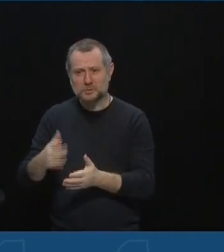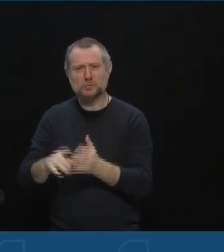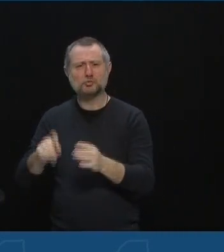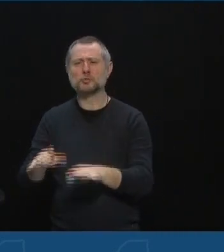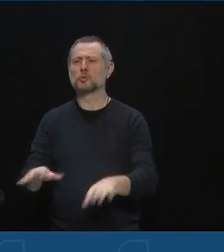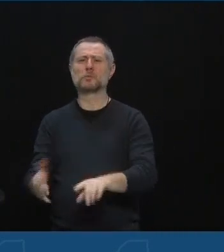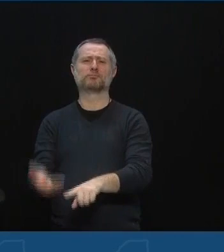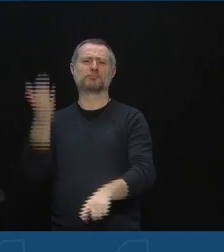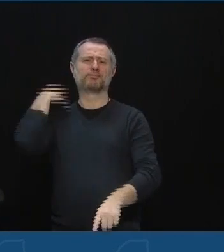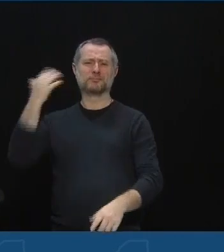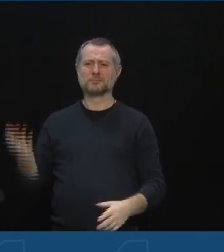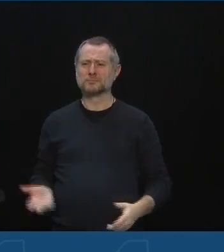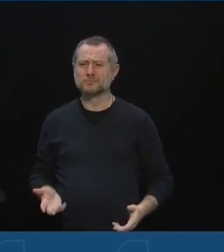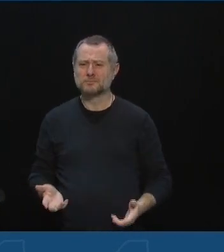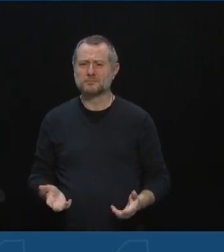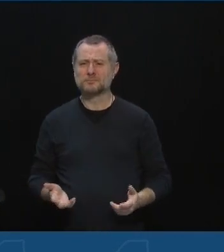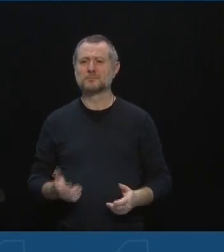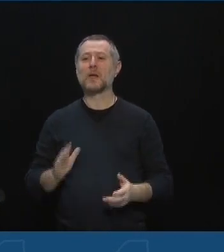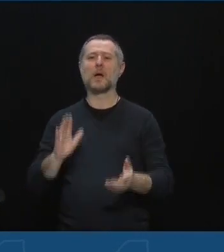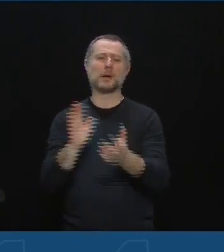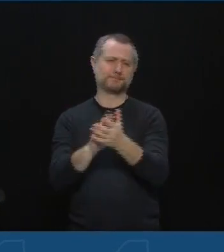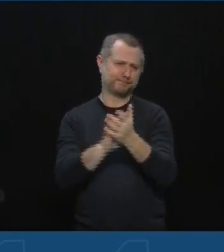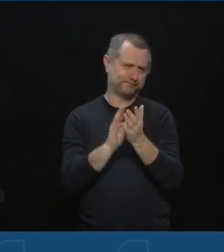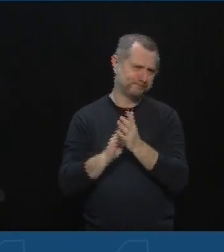budget. Also,